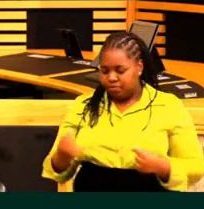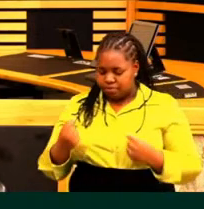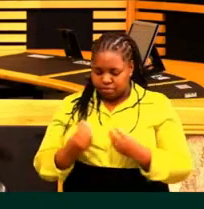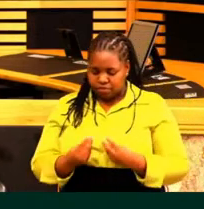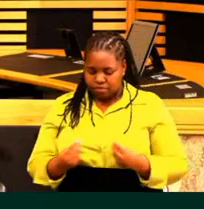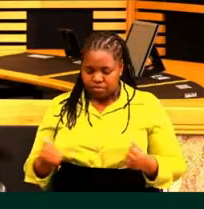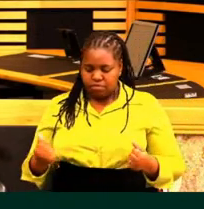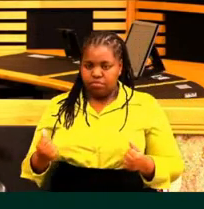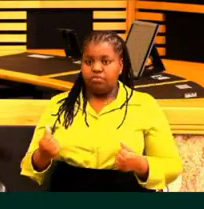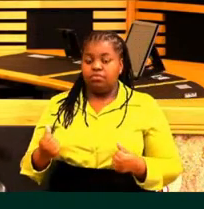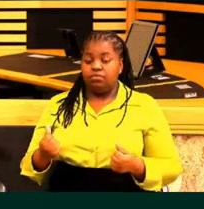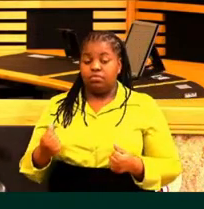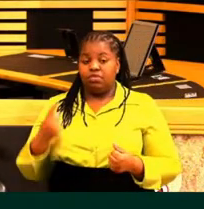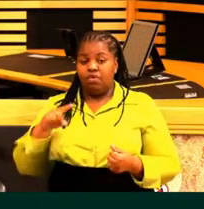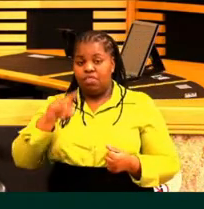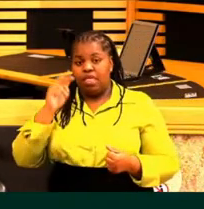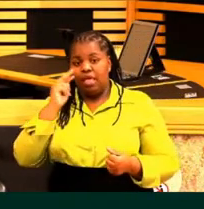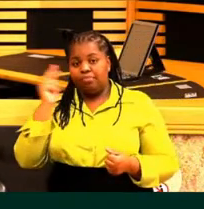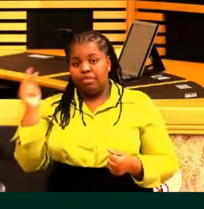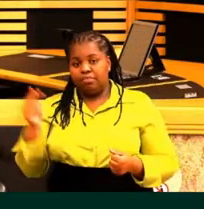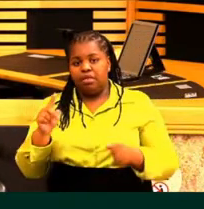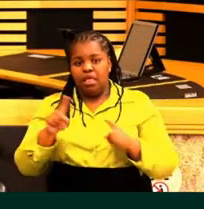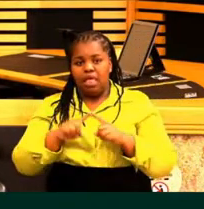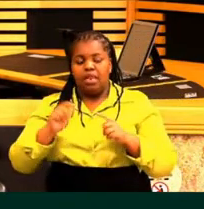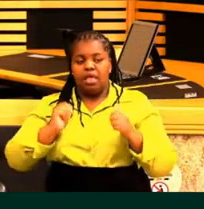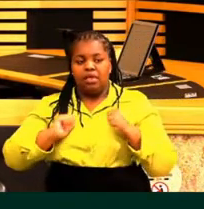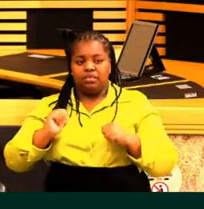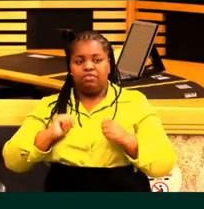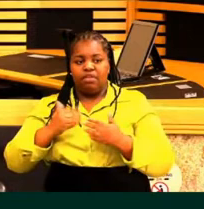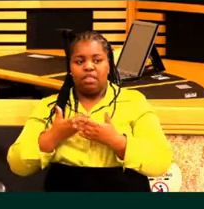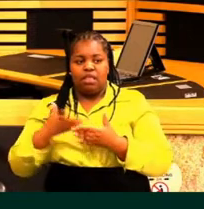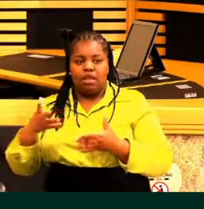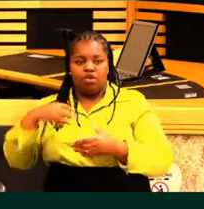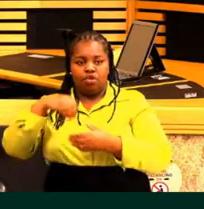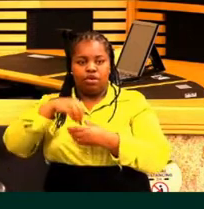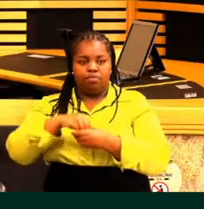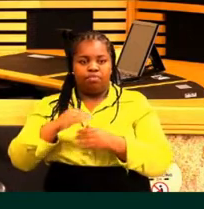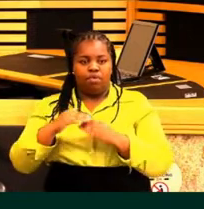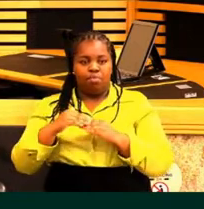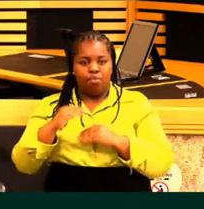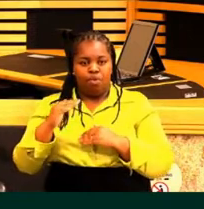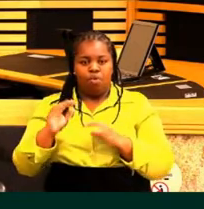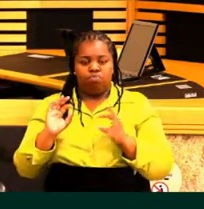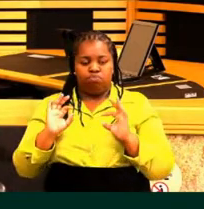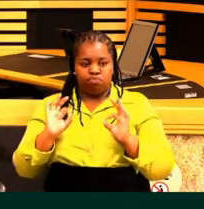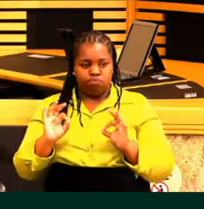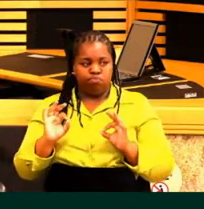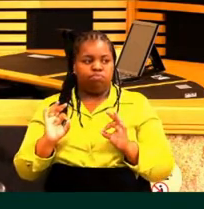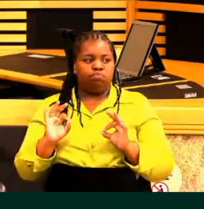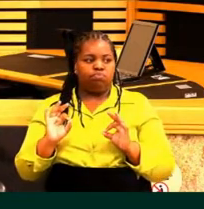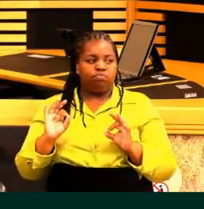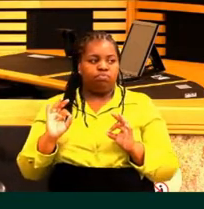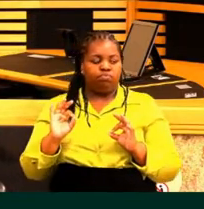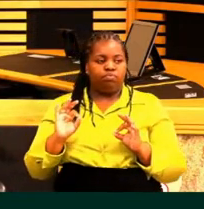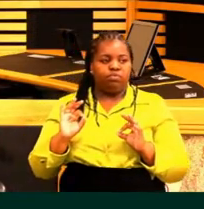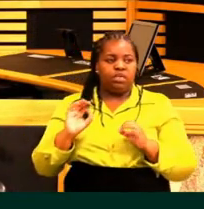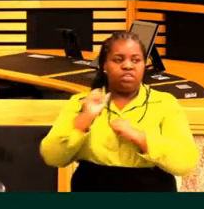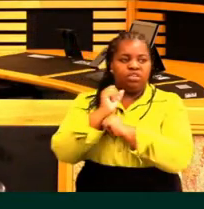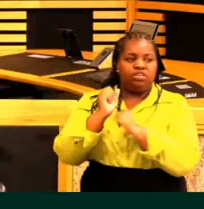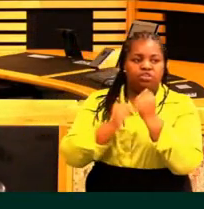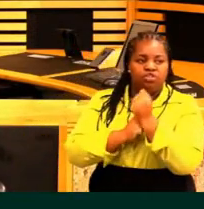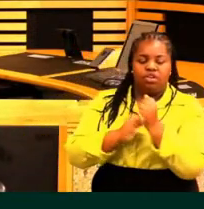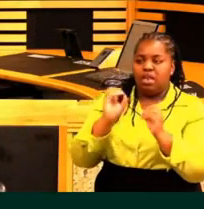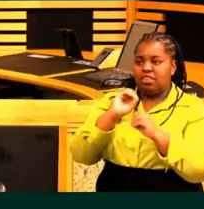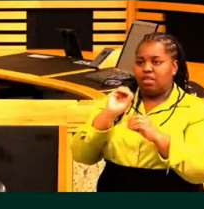they have a perspective and active participation can contribute to more effective and sustainable strategies there is nothing